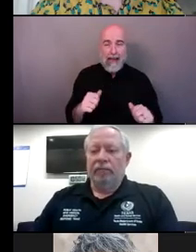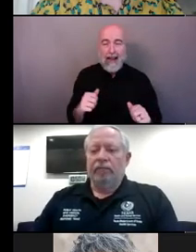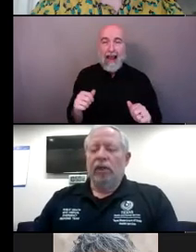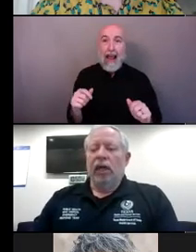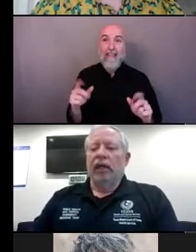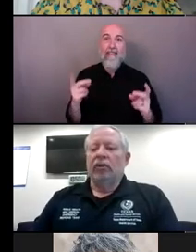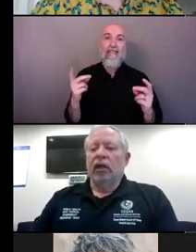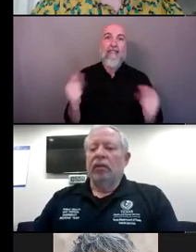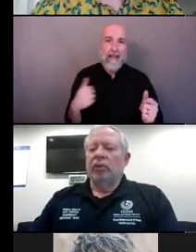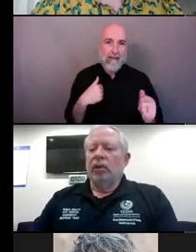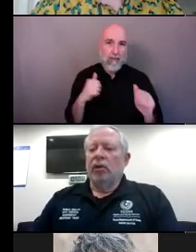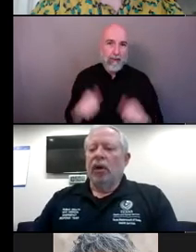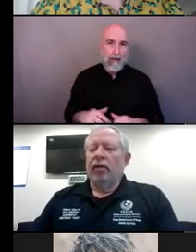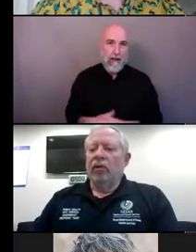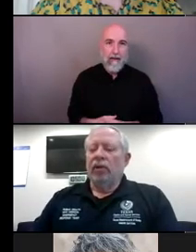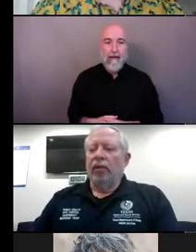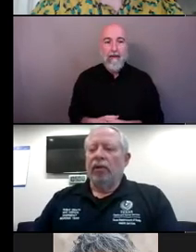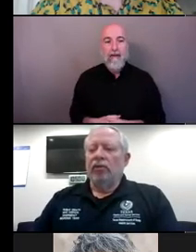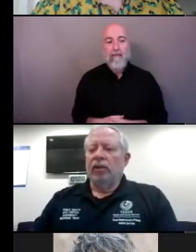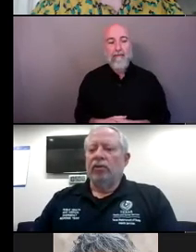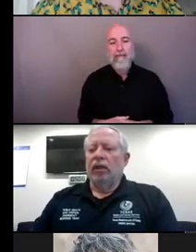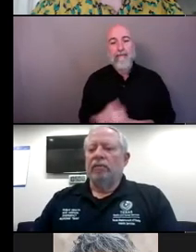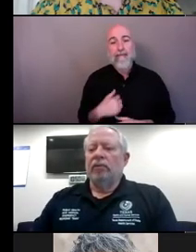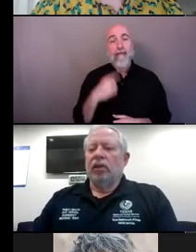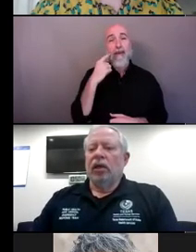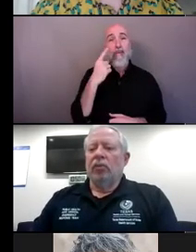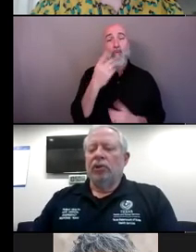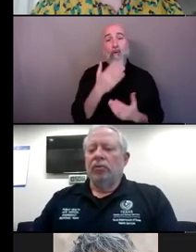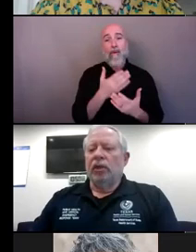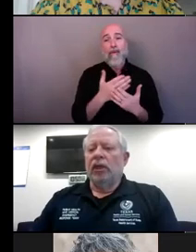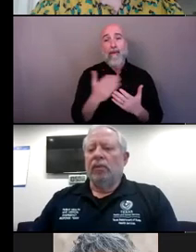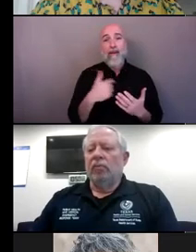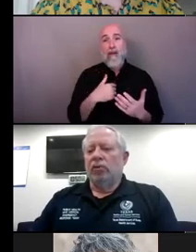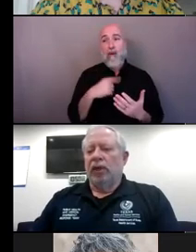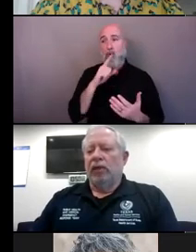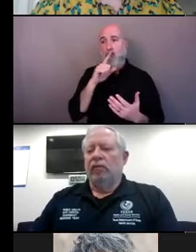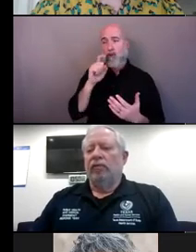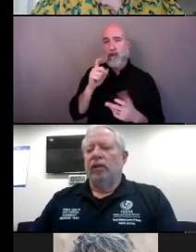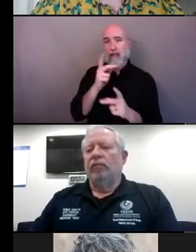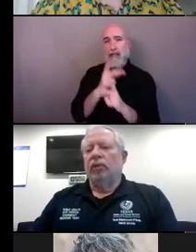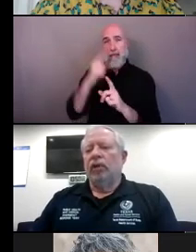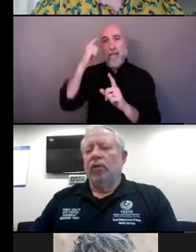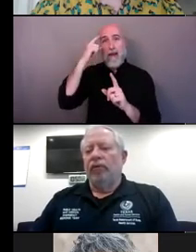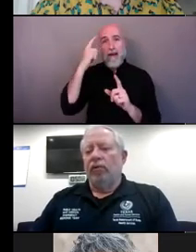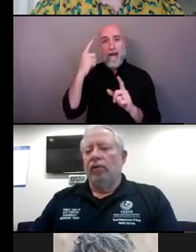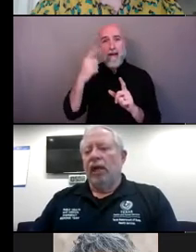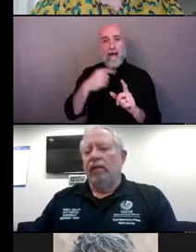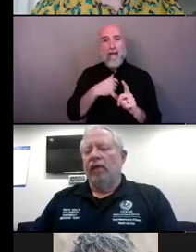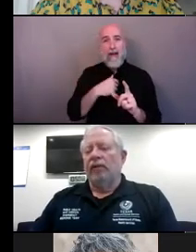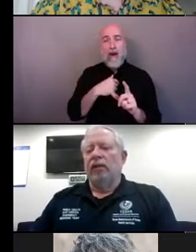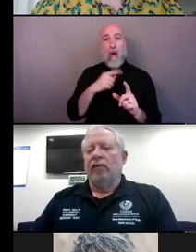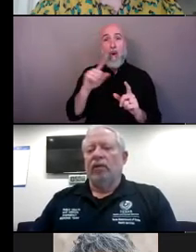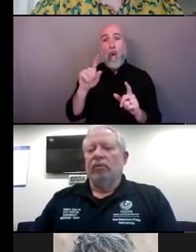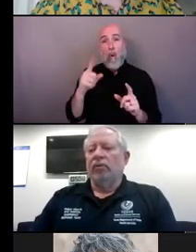we can. And, I think one of the things that we should really keep in perspective, that we only